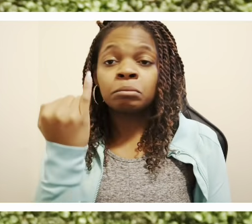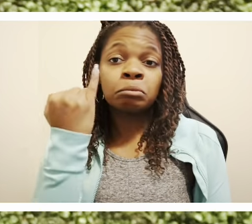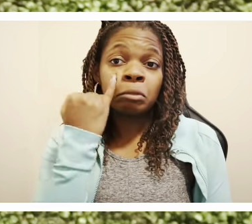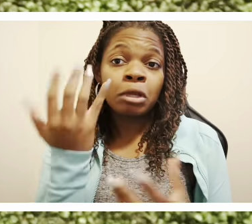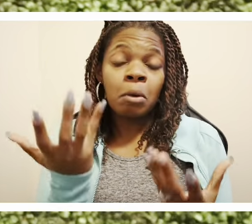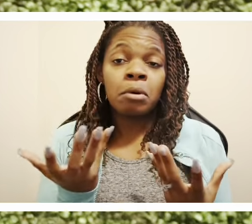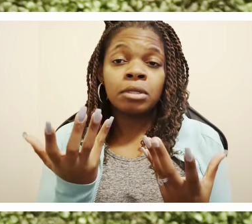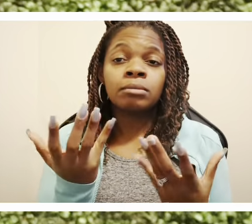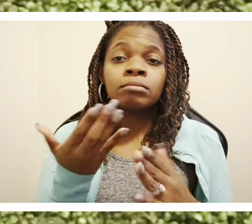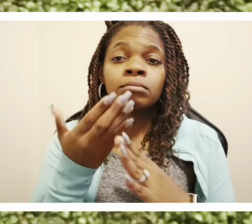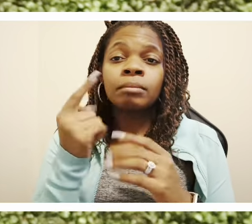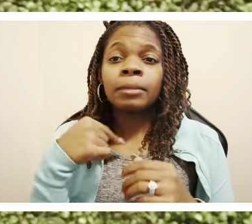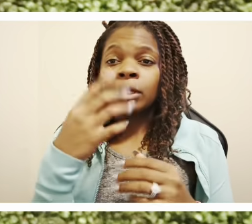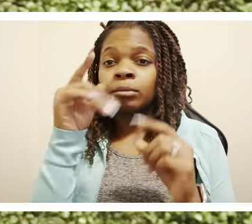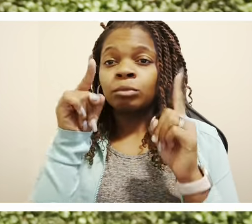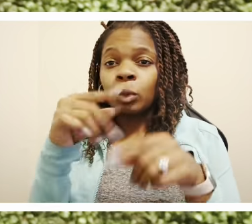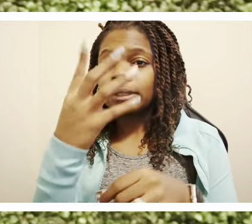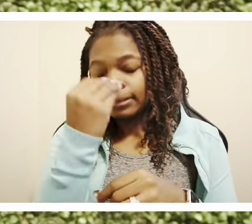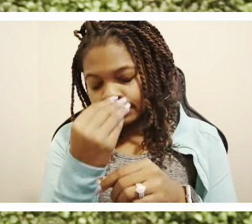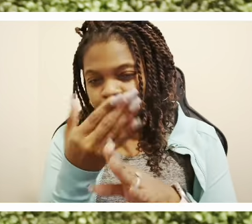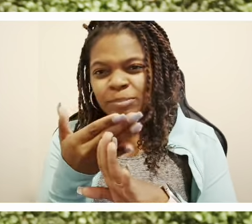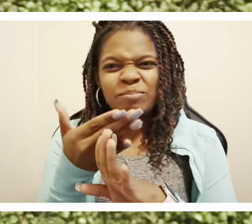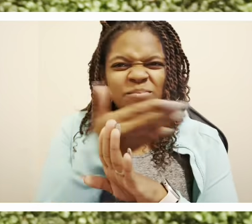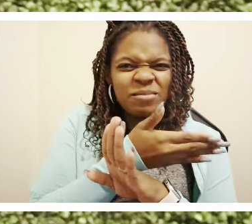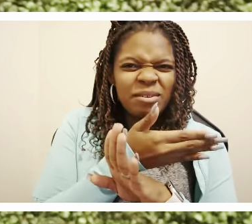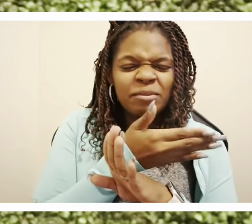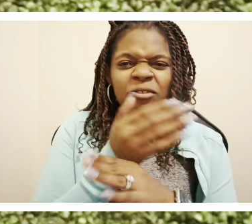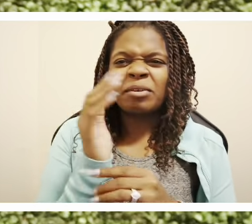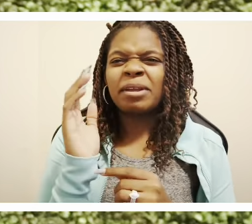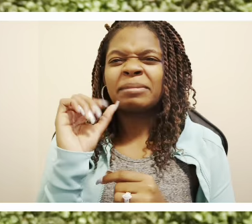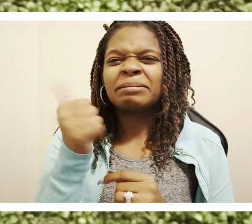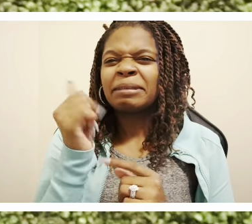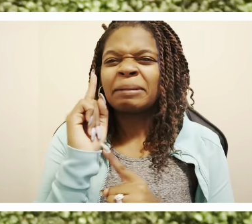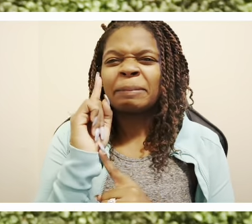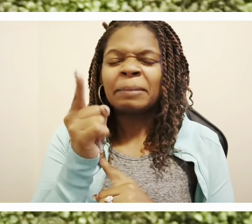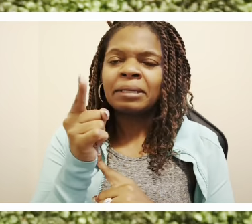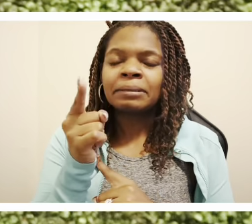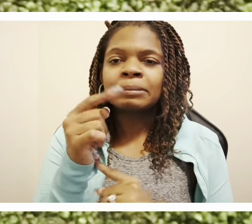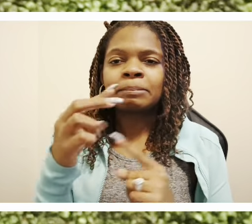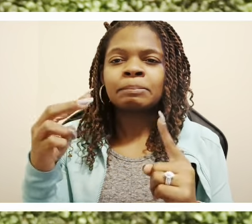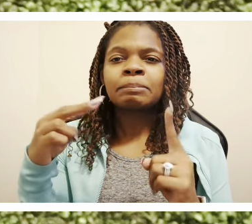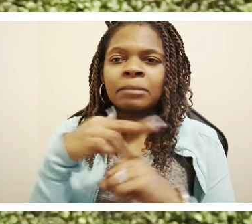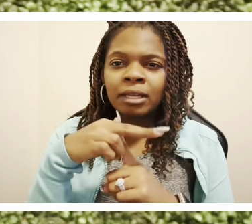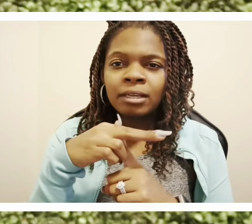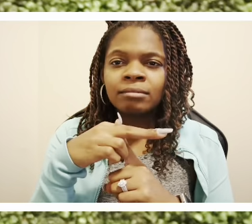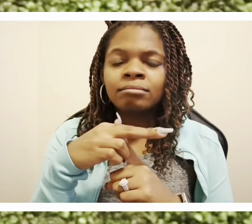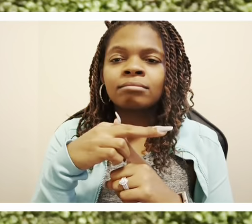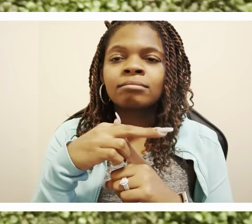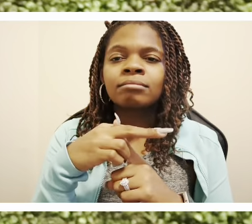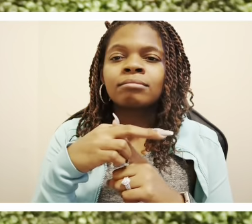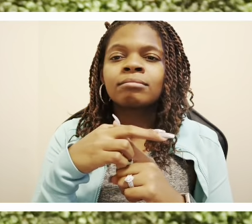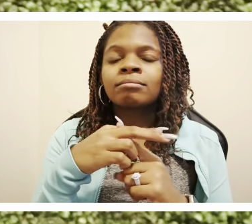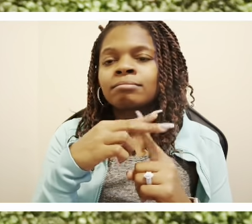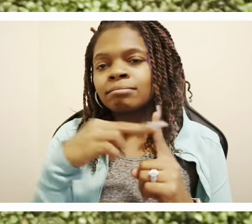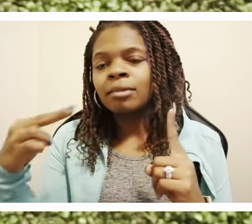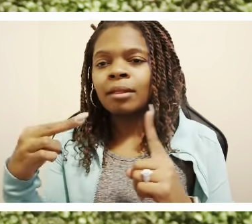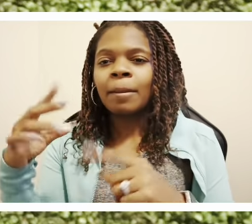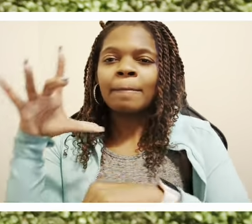night. So if I wanted to like charge it for a few minutes before I go to bed, I could. I just end up not doing